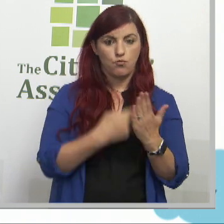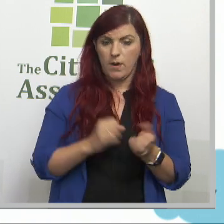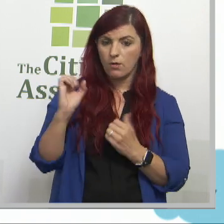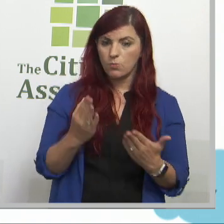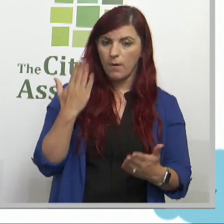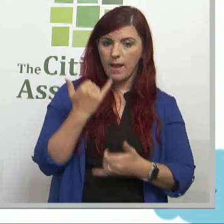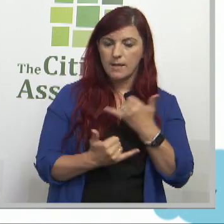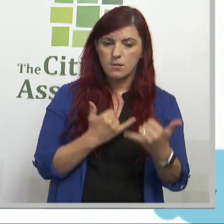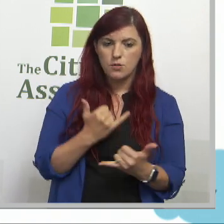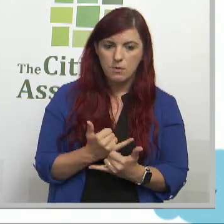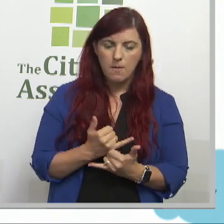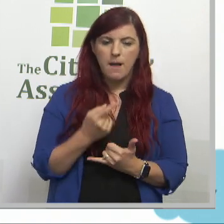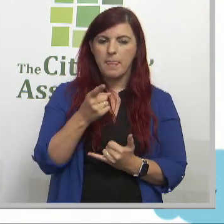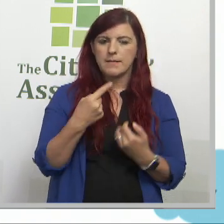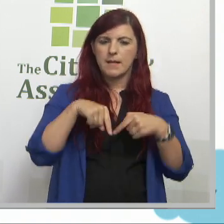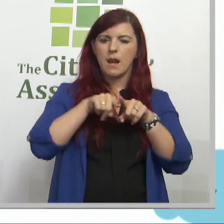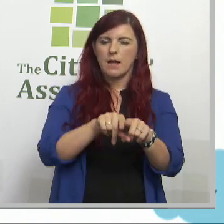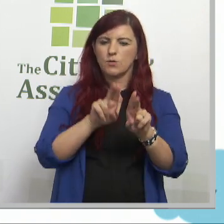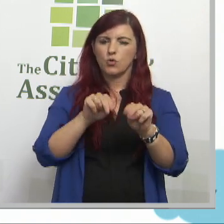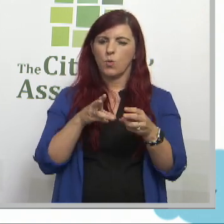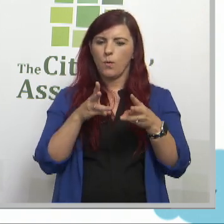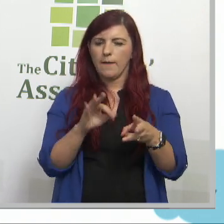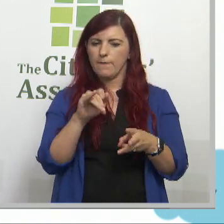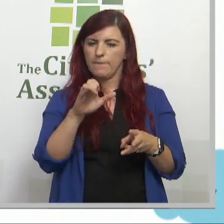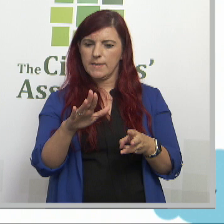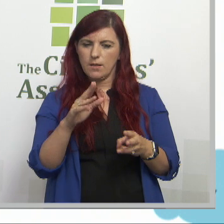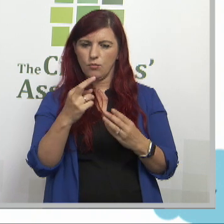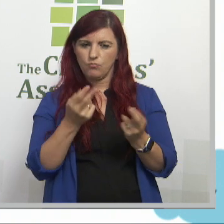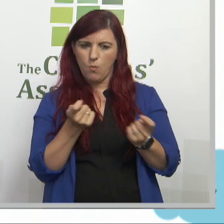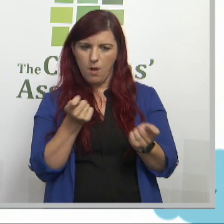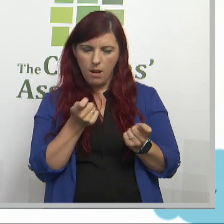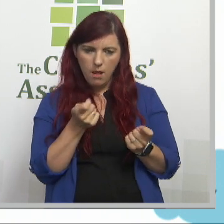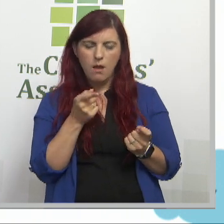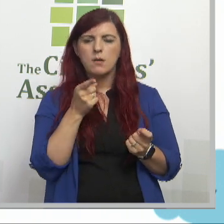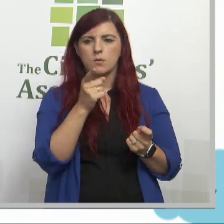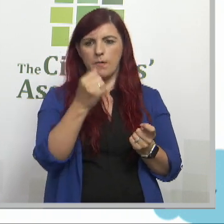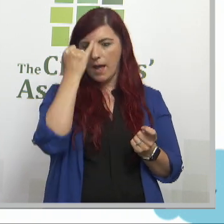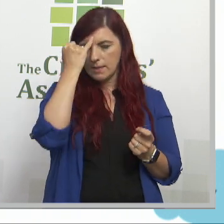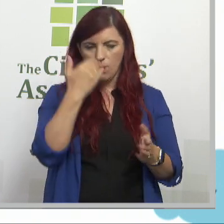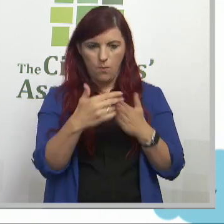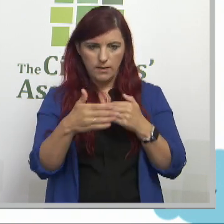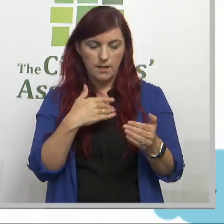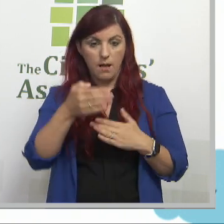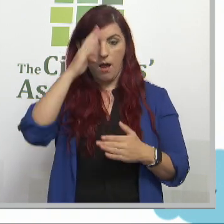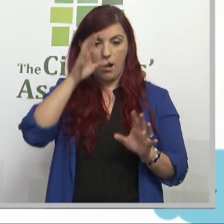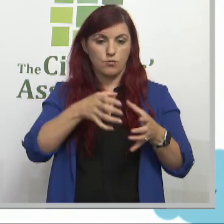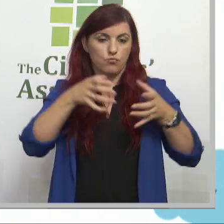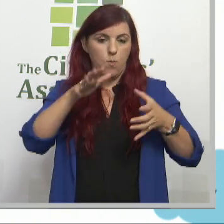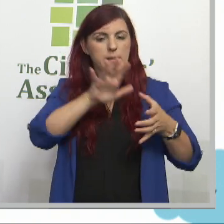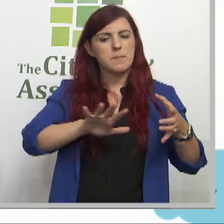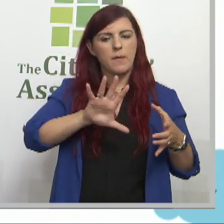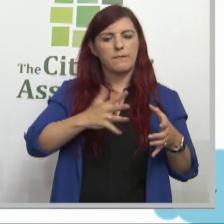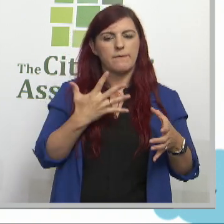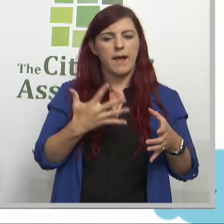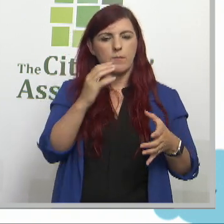year is kind of in line with the new wave of fiscal rules that we're moving to. And the basic idea behind this is that Ireland's growth is roughly around 5%